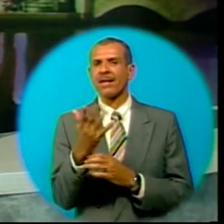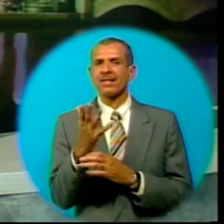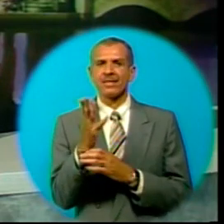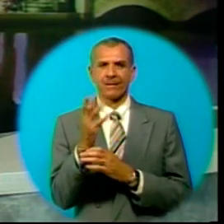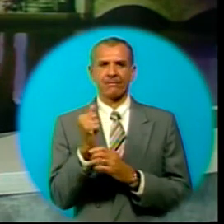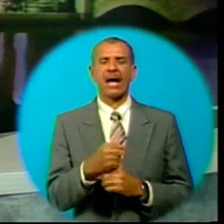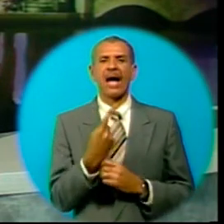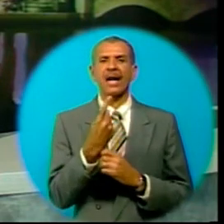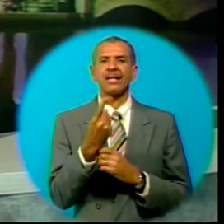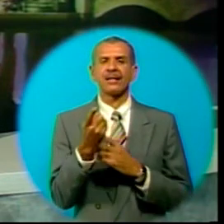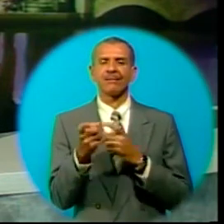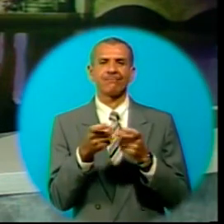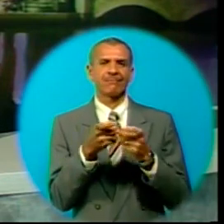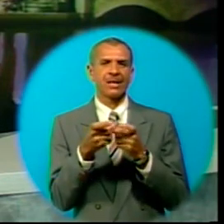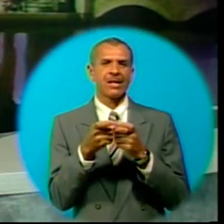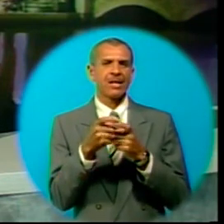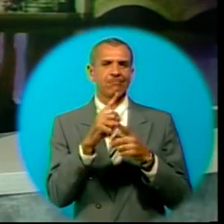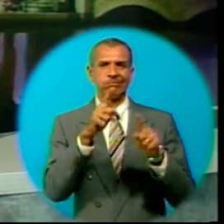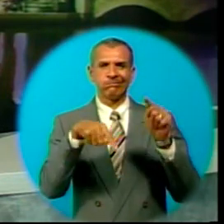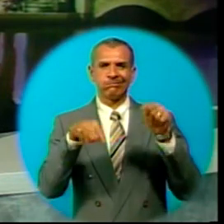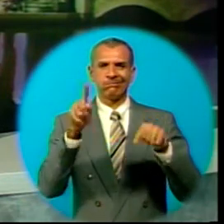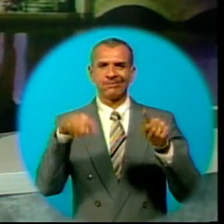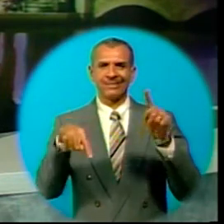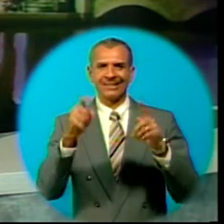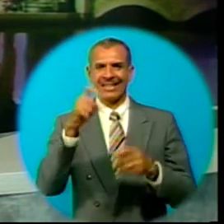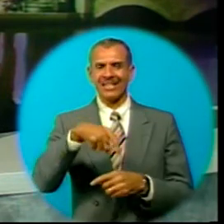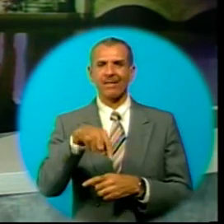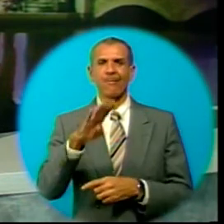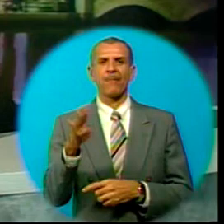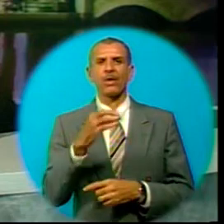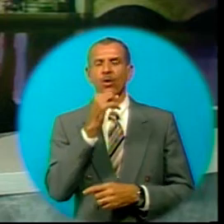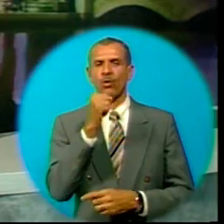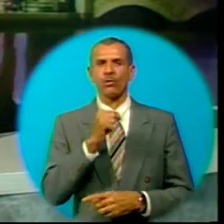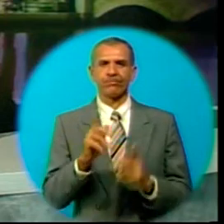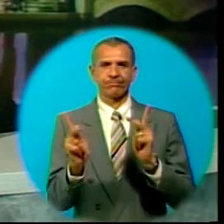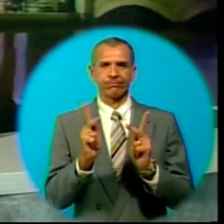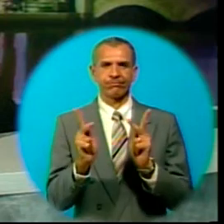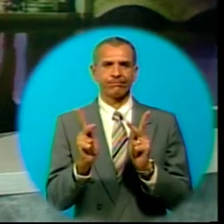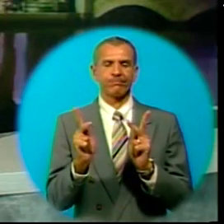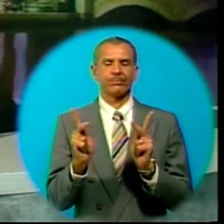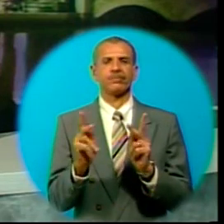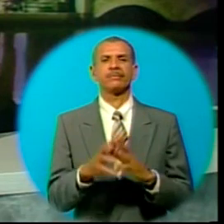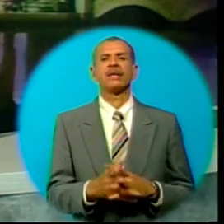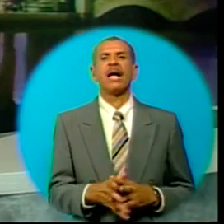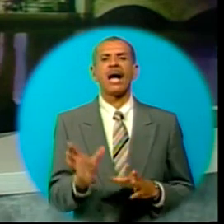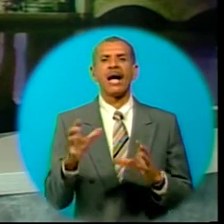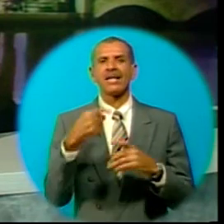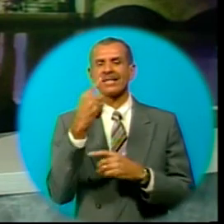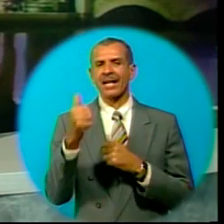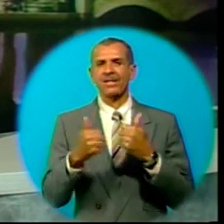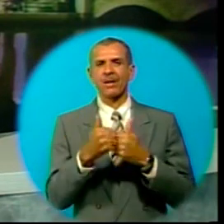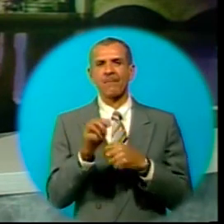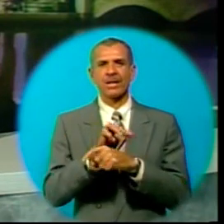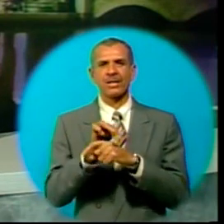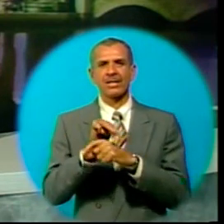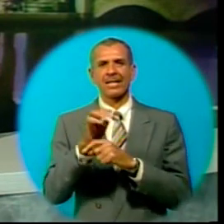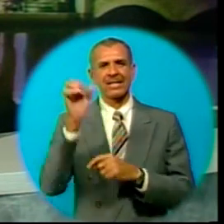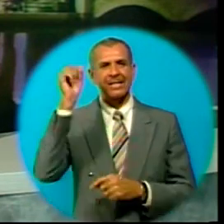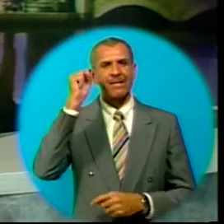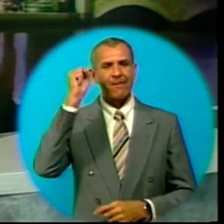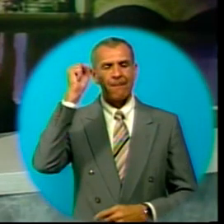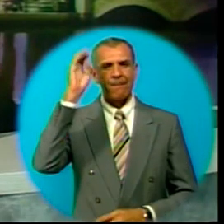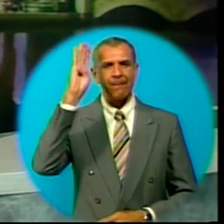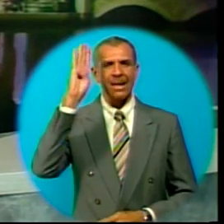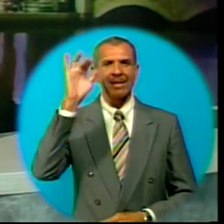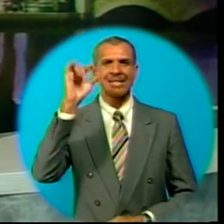place to cater to the diverse needs of Barbados's older population. The action, according to Minister Steve Blackett, comes as